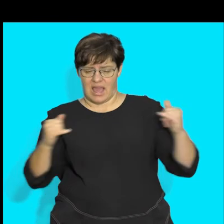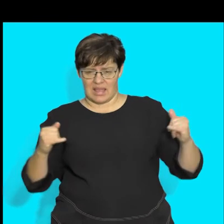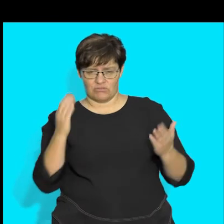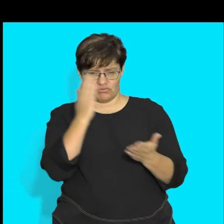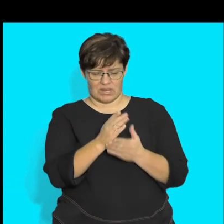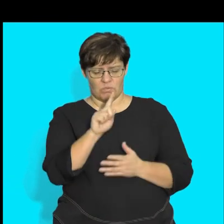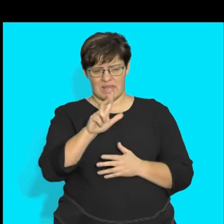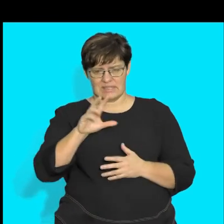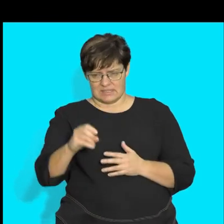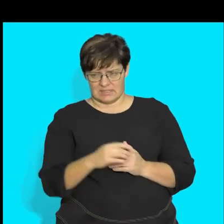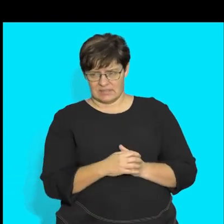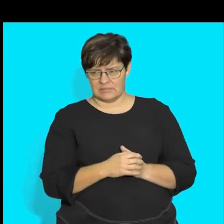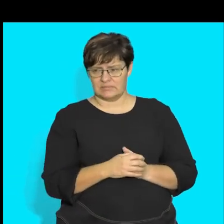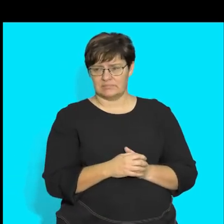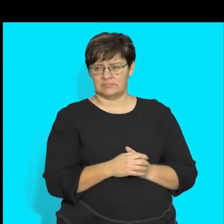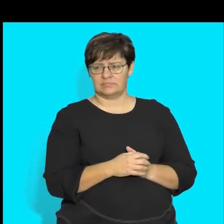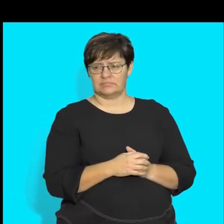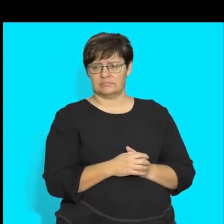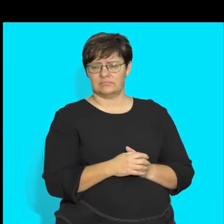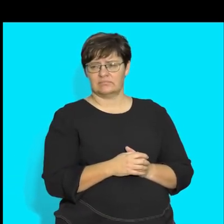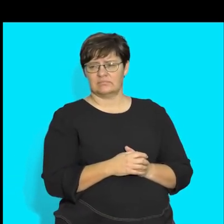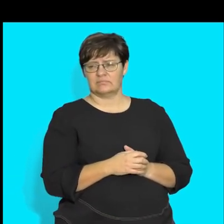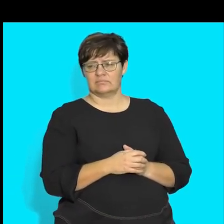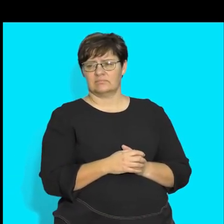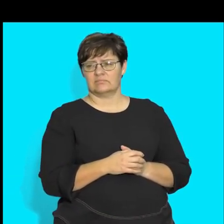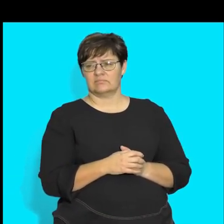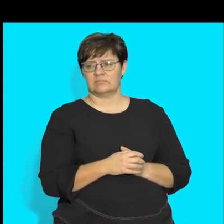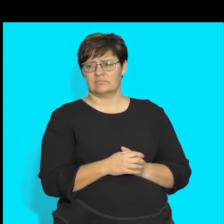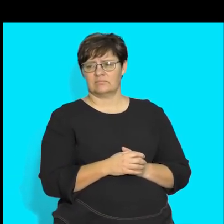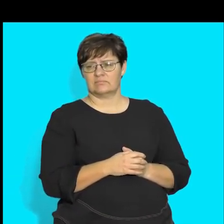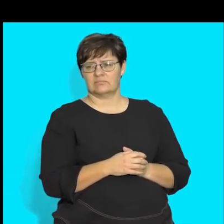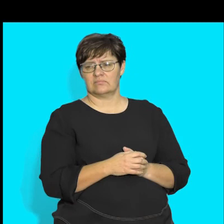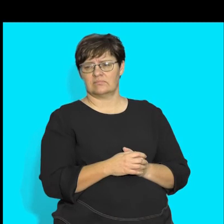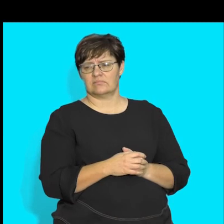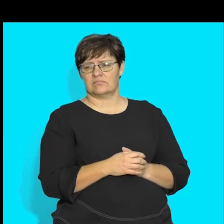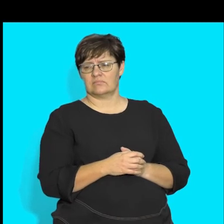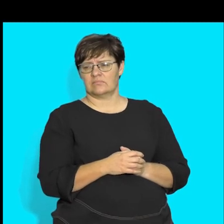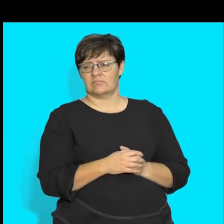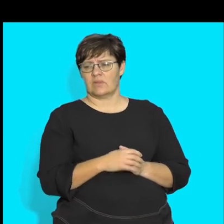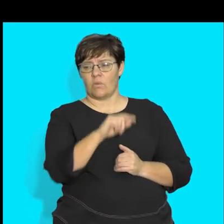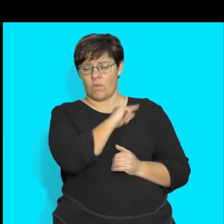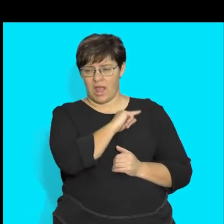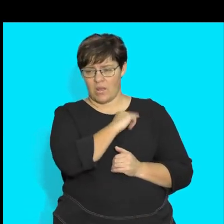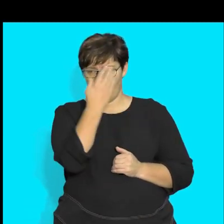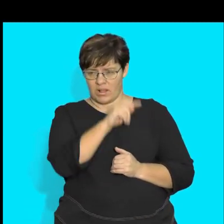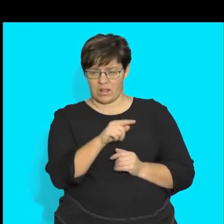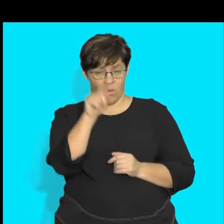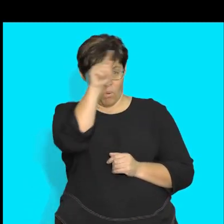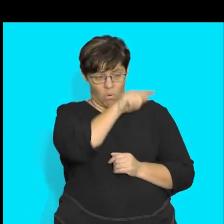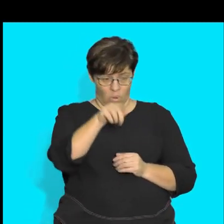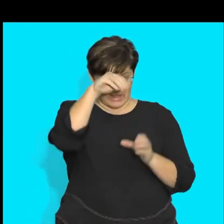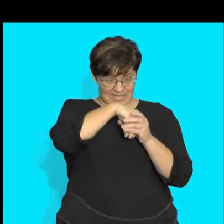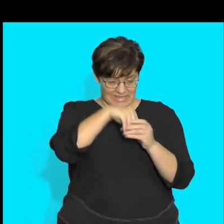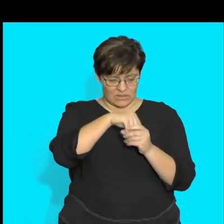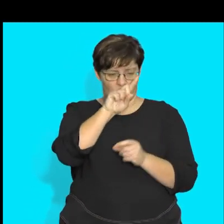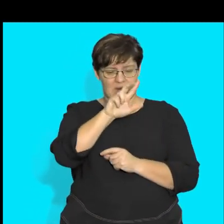straight line, all right? And then I can just go and, because I know that all the angles